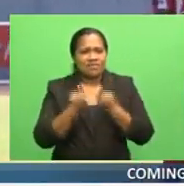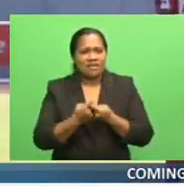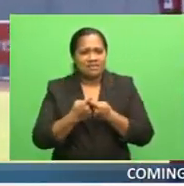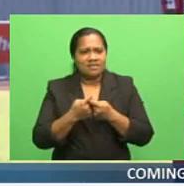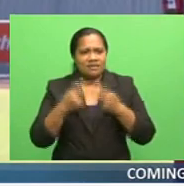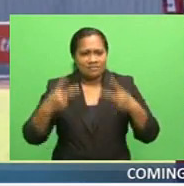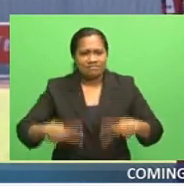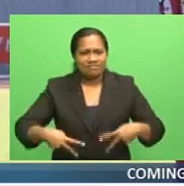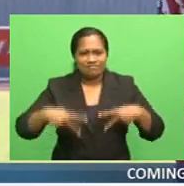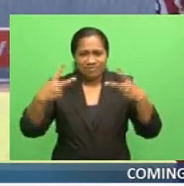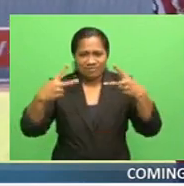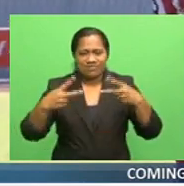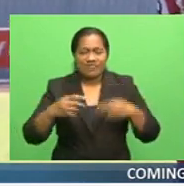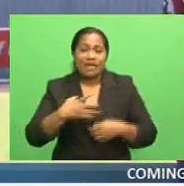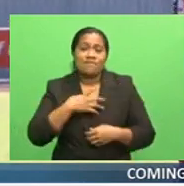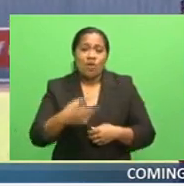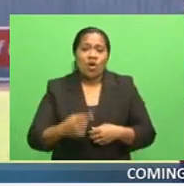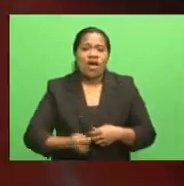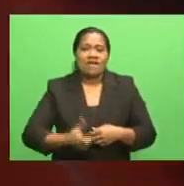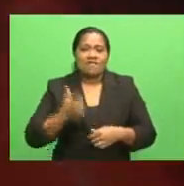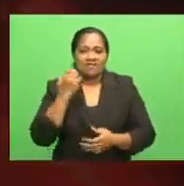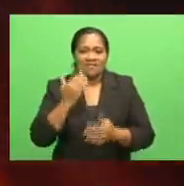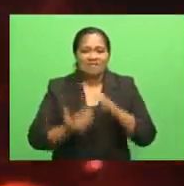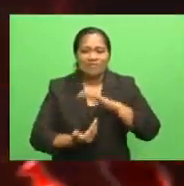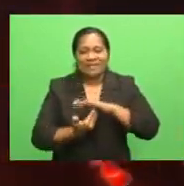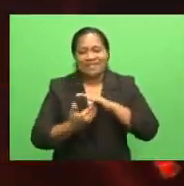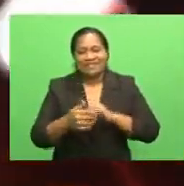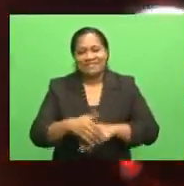spot. This and more after the break.